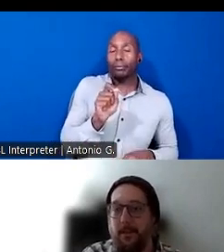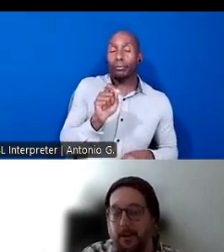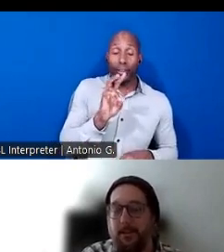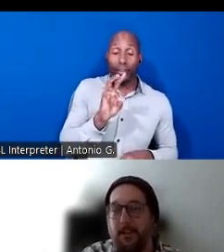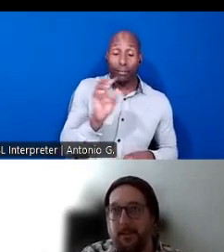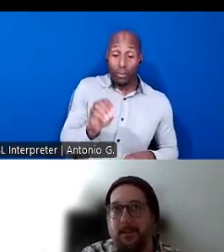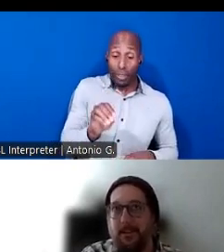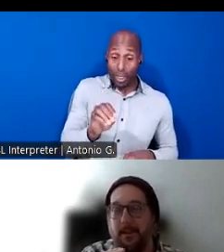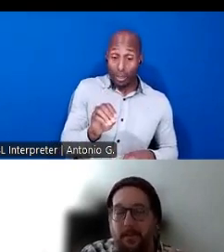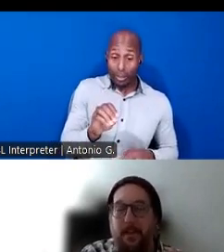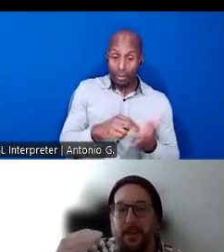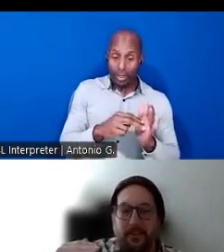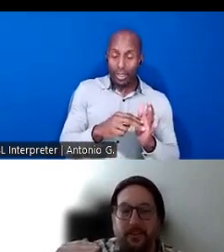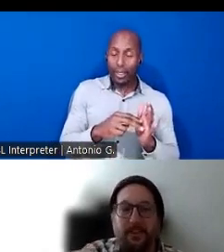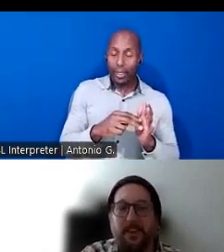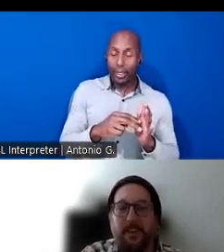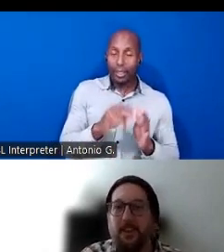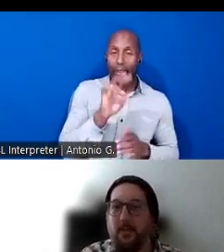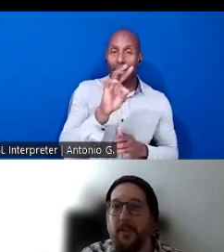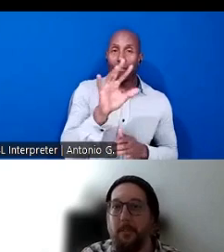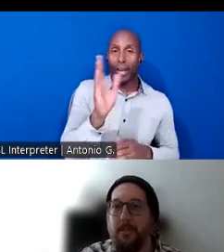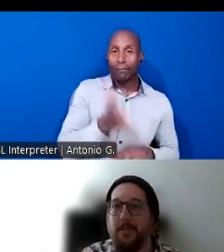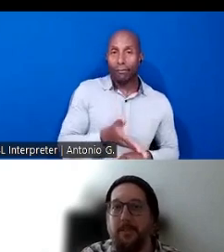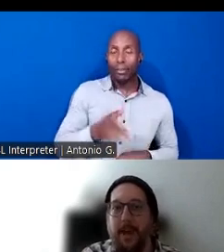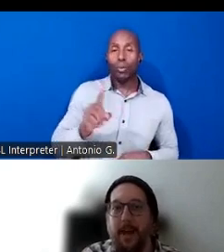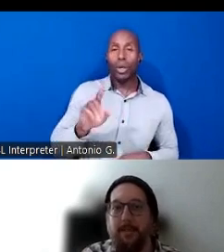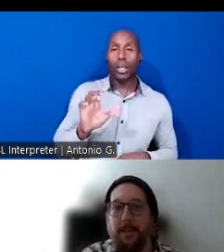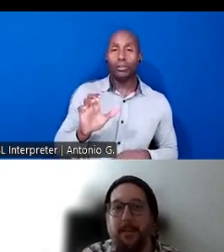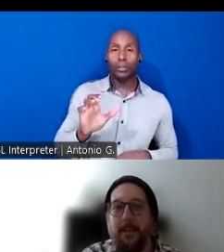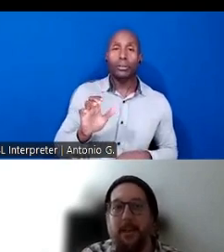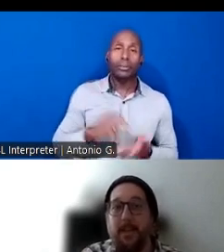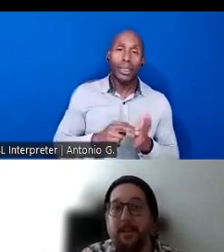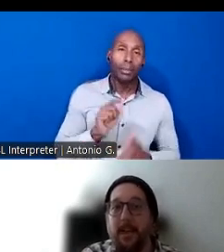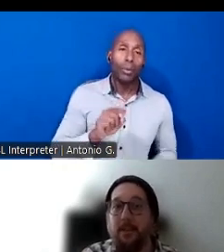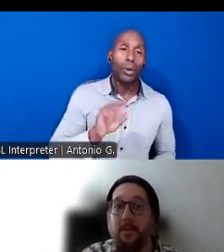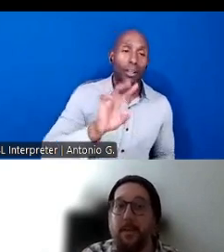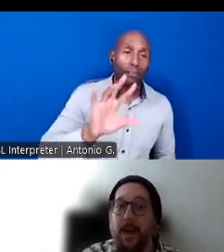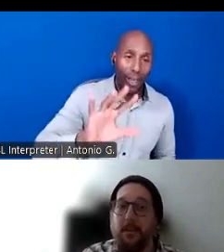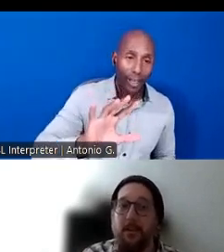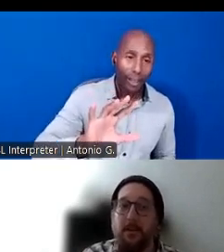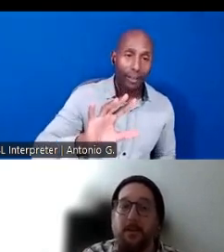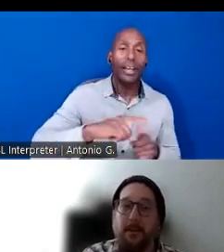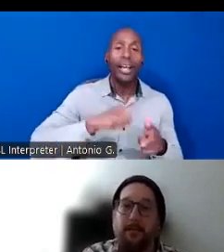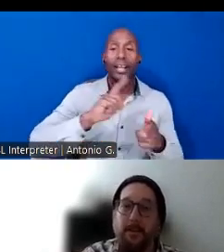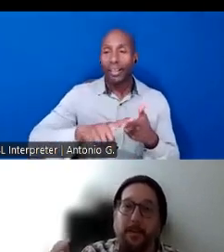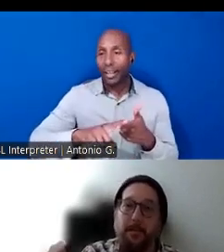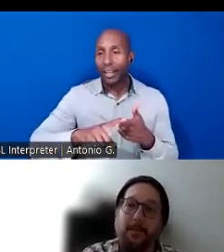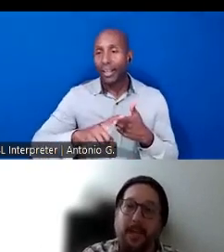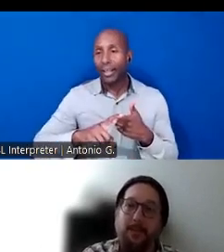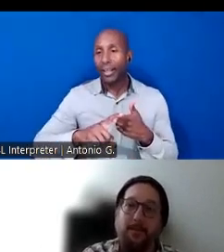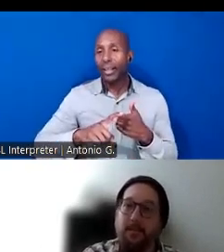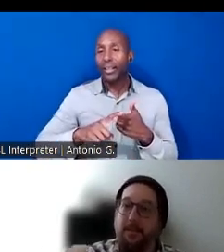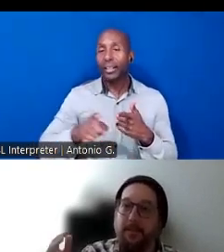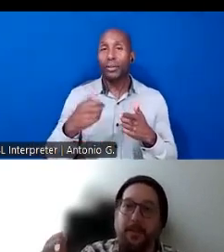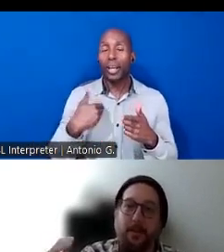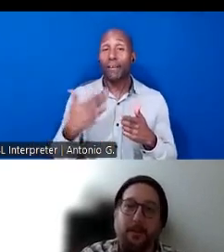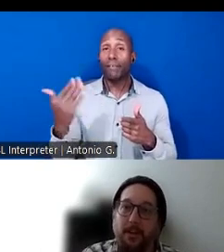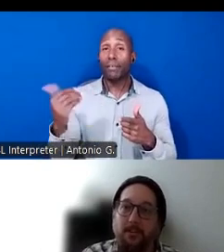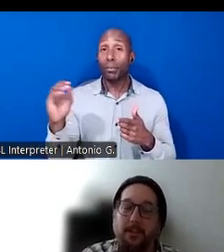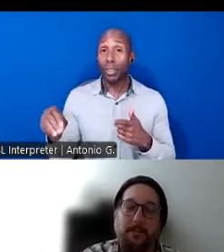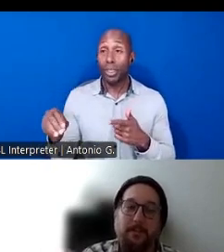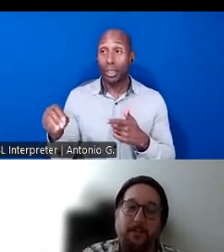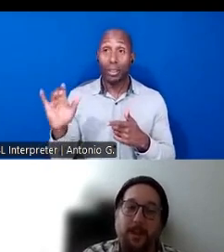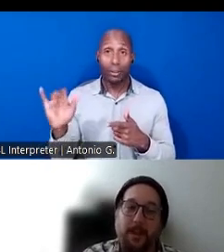over or under over 100. So you get 0.75. And then you've got your 15%, which is 15